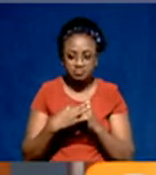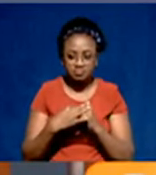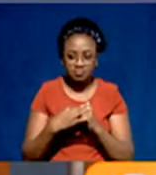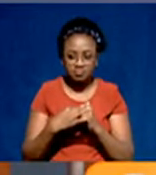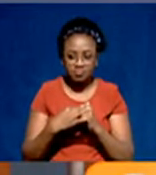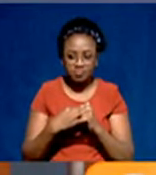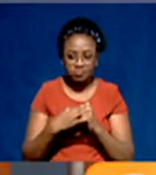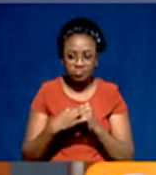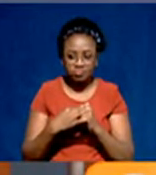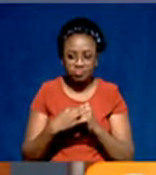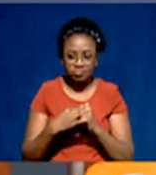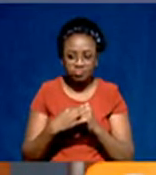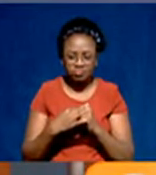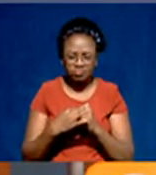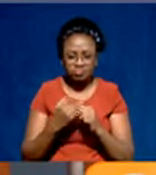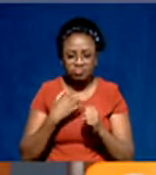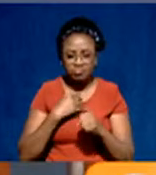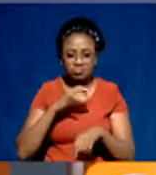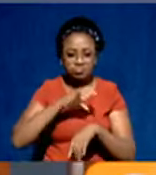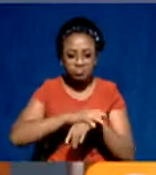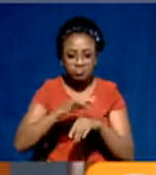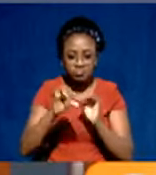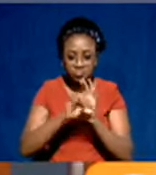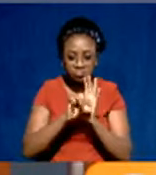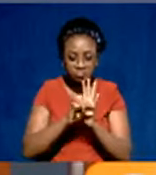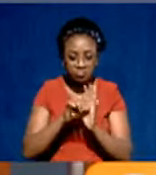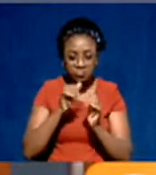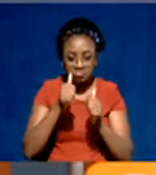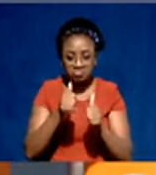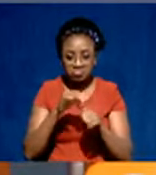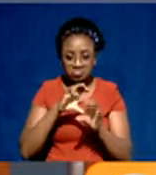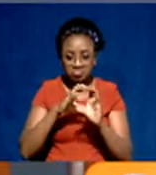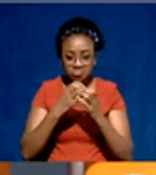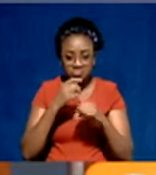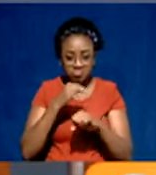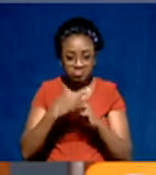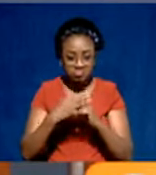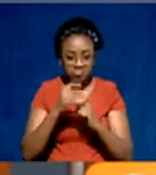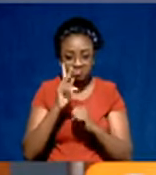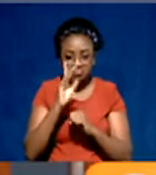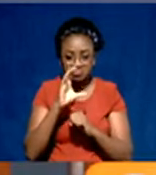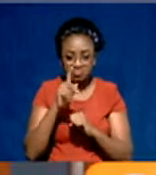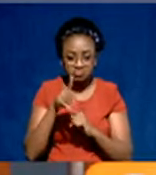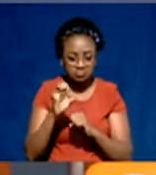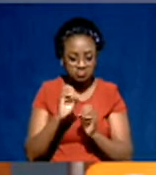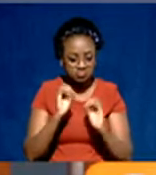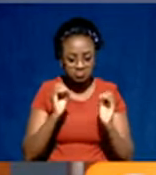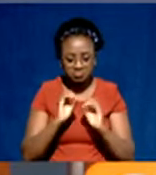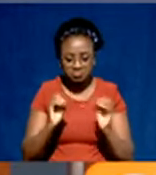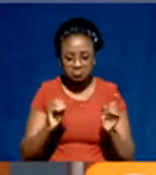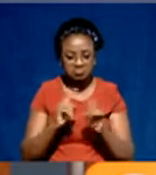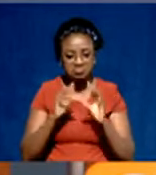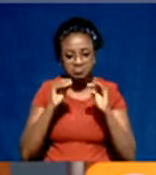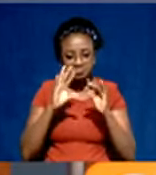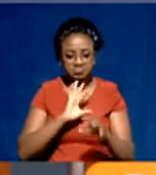with 400s, but the teachers there were patient and they kept encouraging us